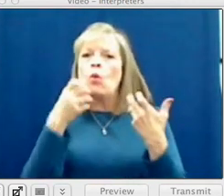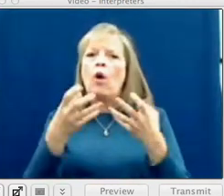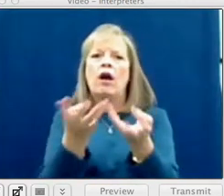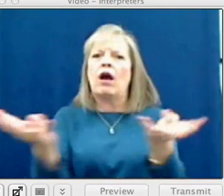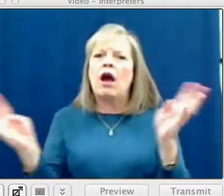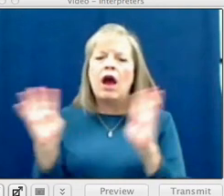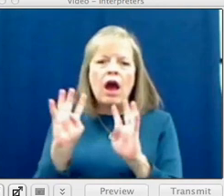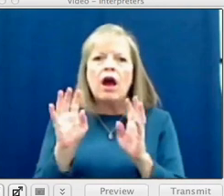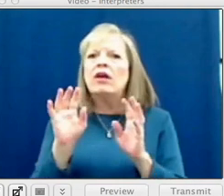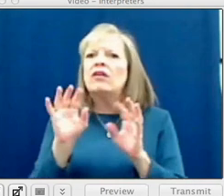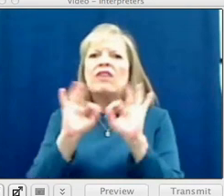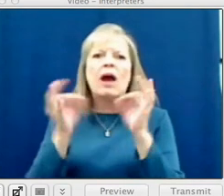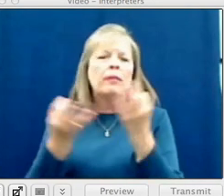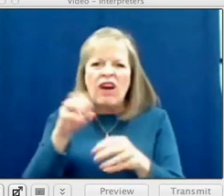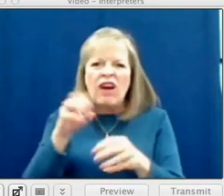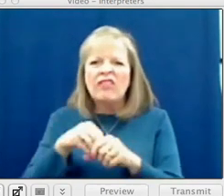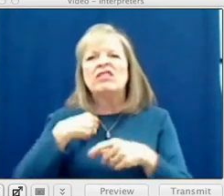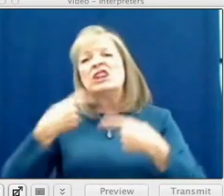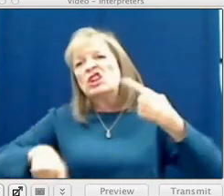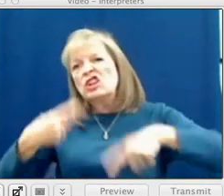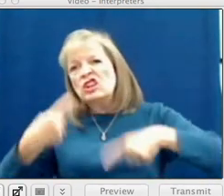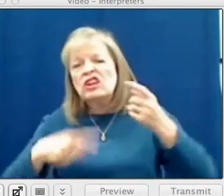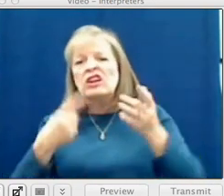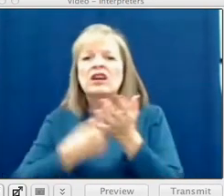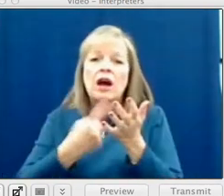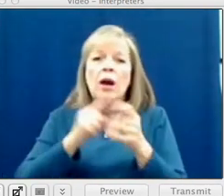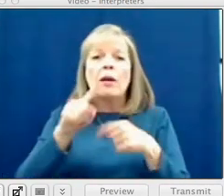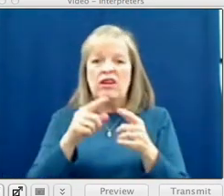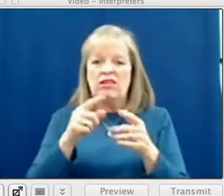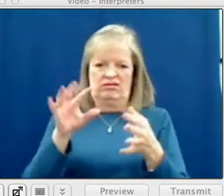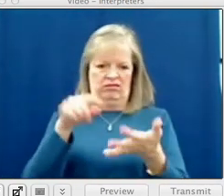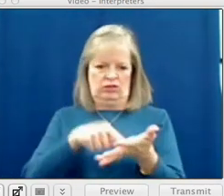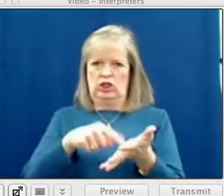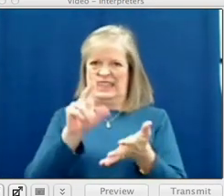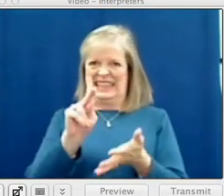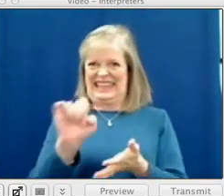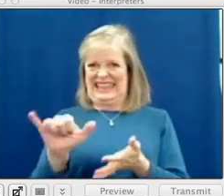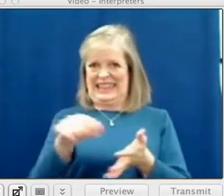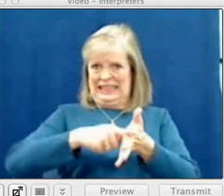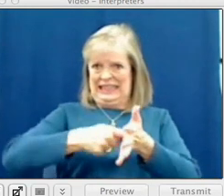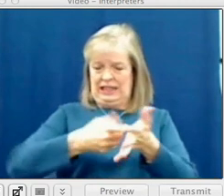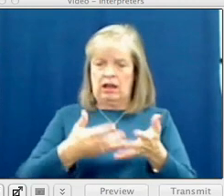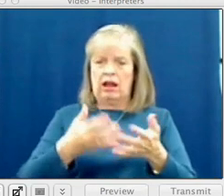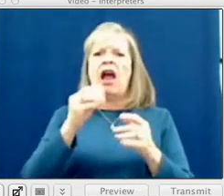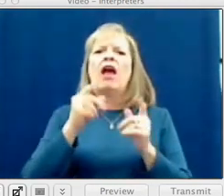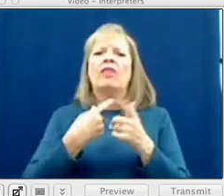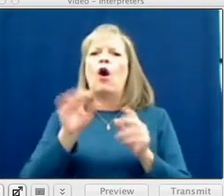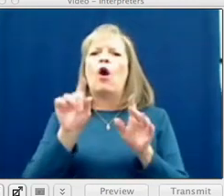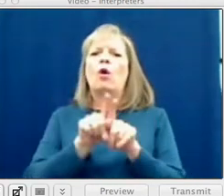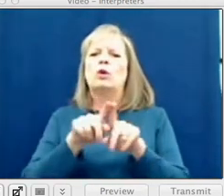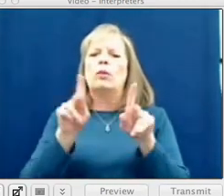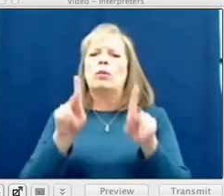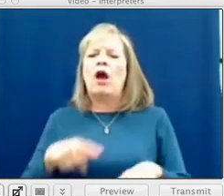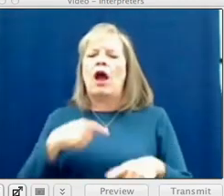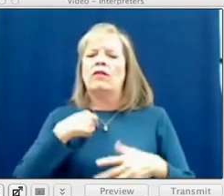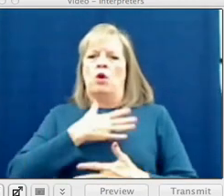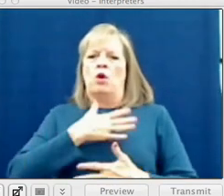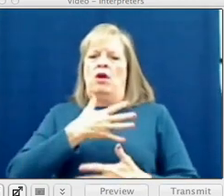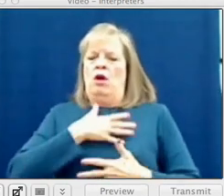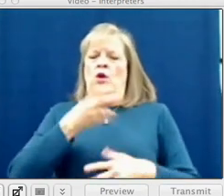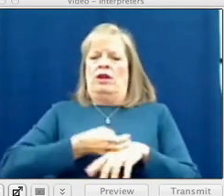the key issue. Also, the patient had breathing problems when it came to emotional issues. So when he got done writing, I